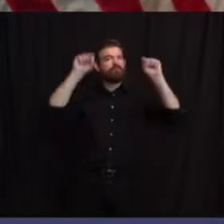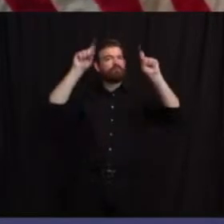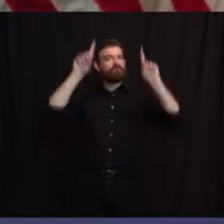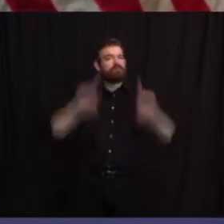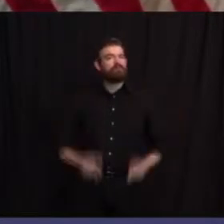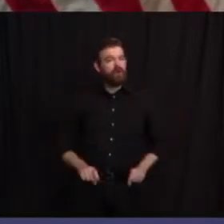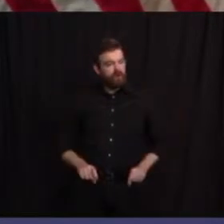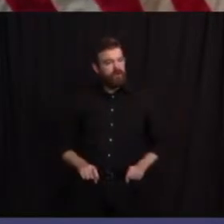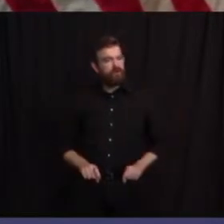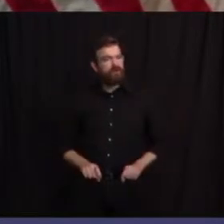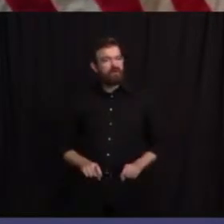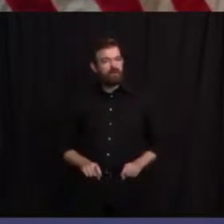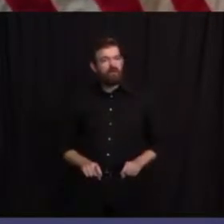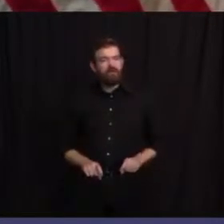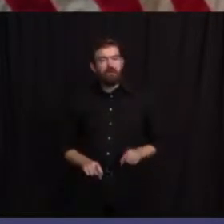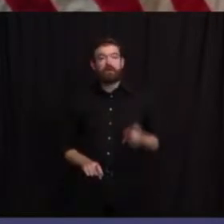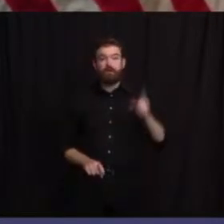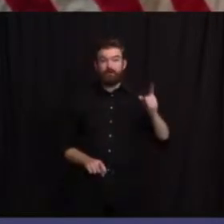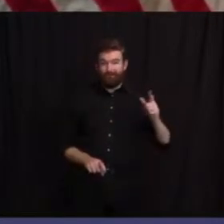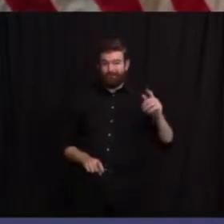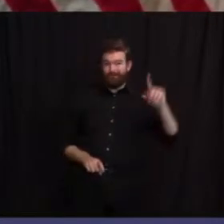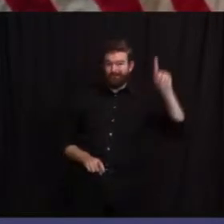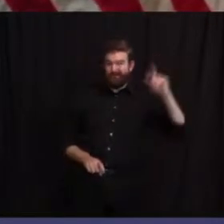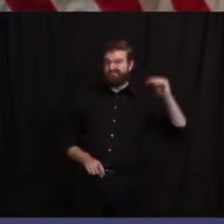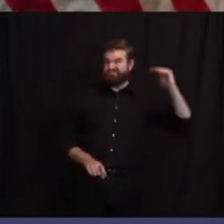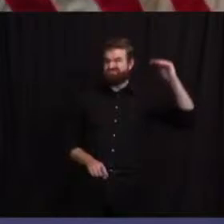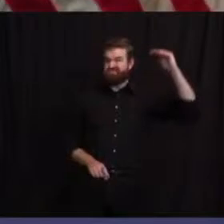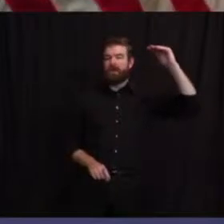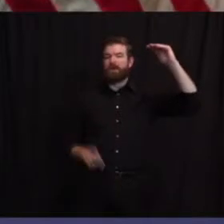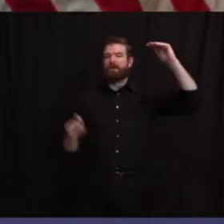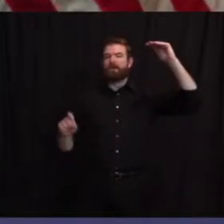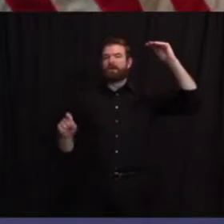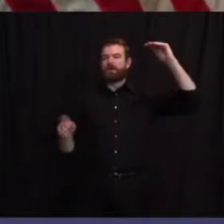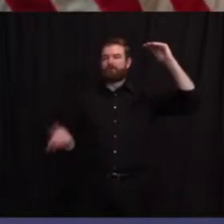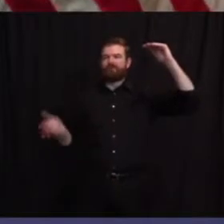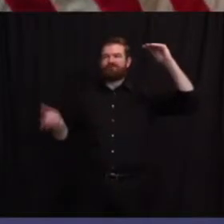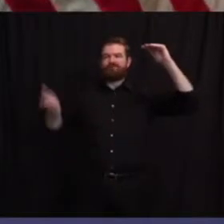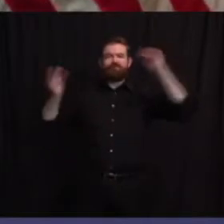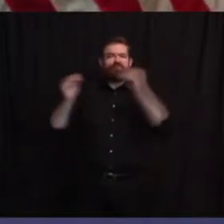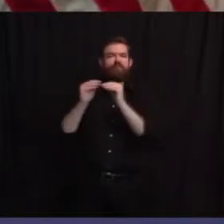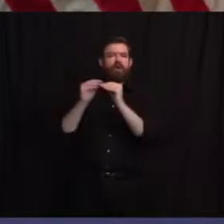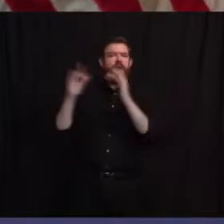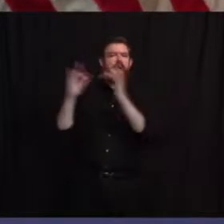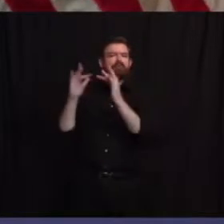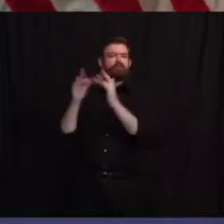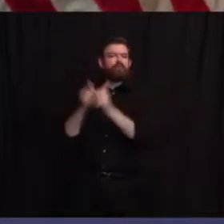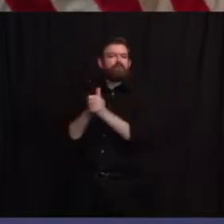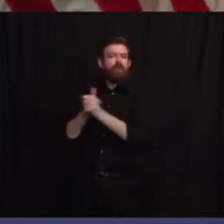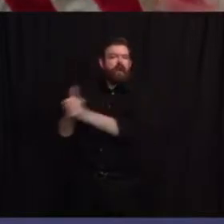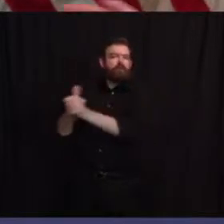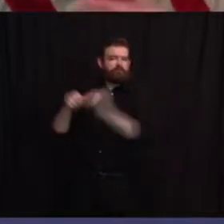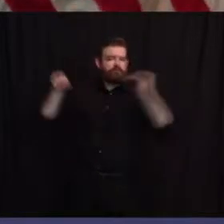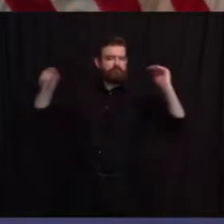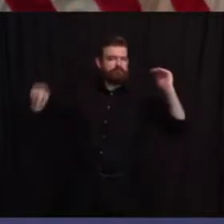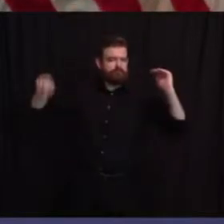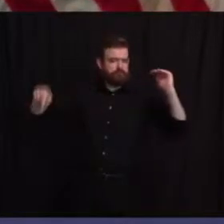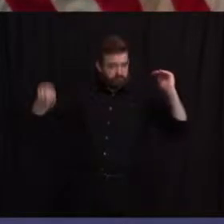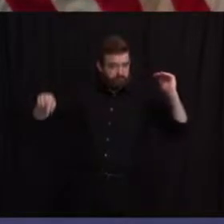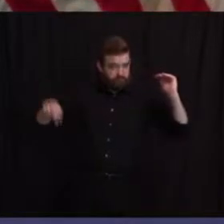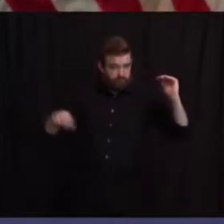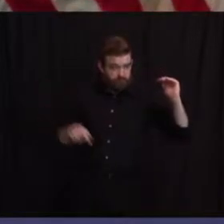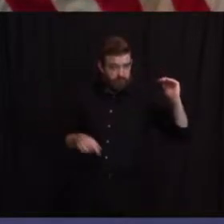getting back on that boardwalk or in that park or worshiping indoors in a couple of weeks, or putting my kid